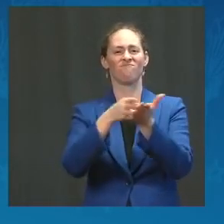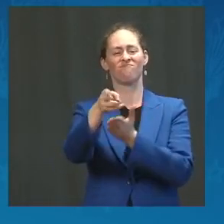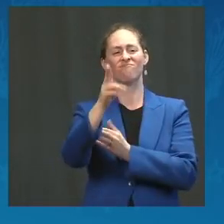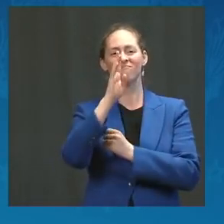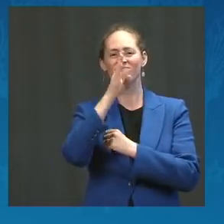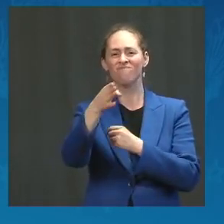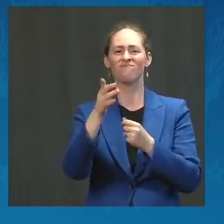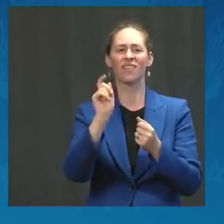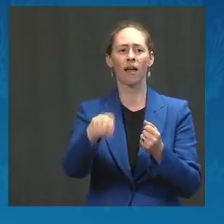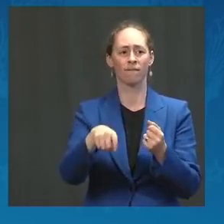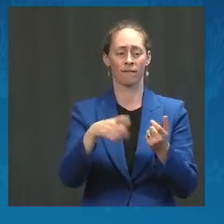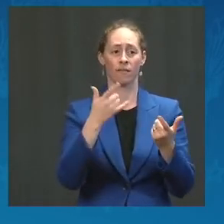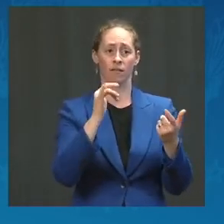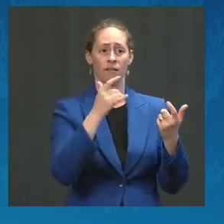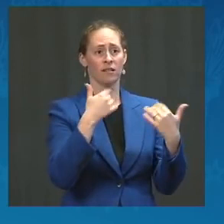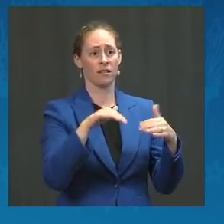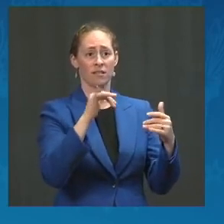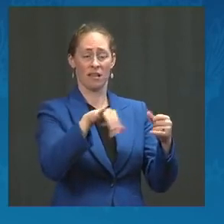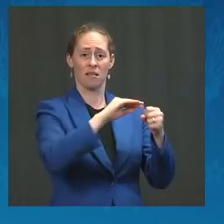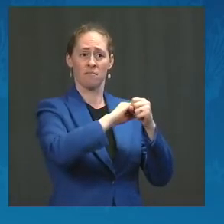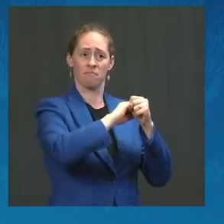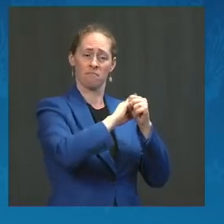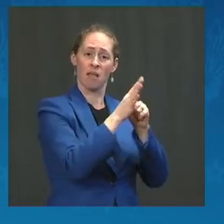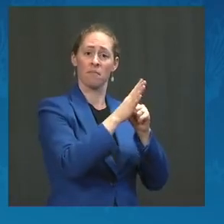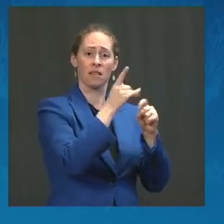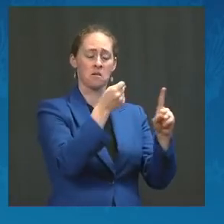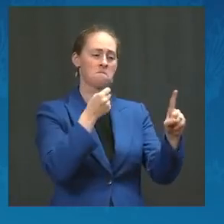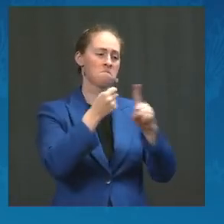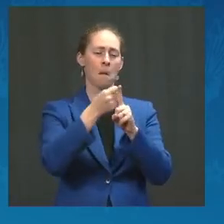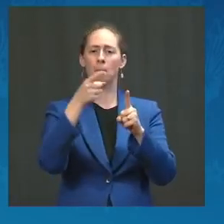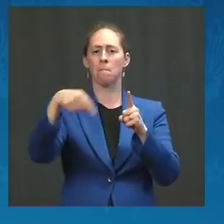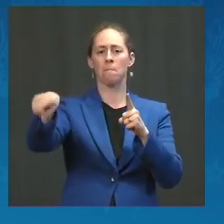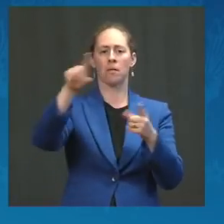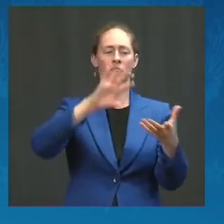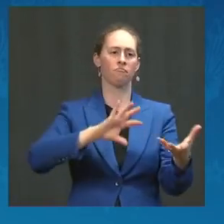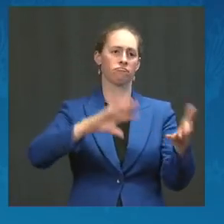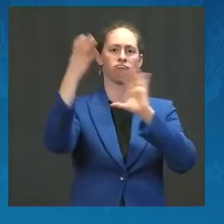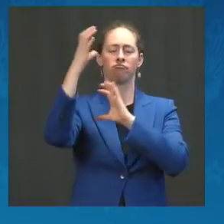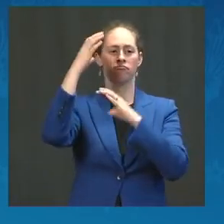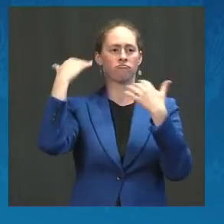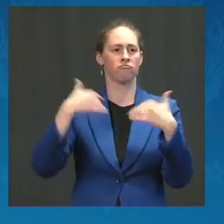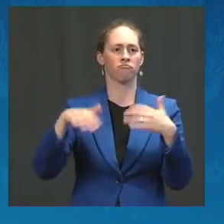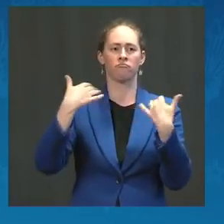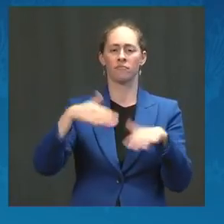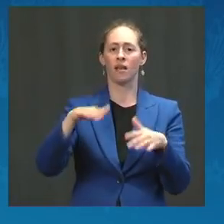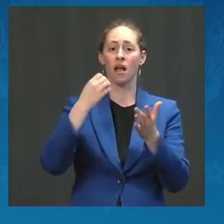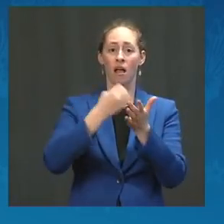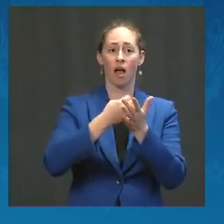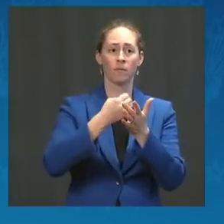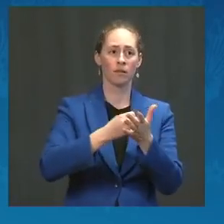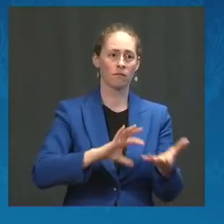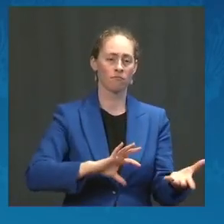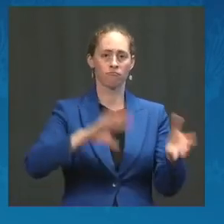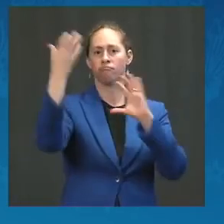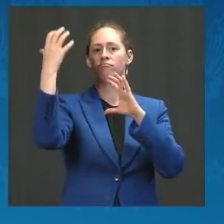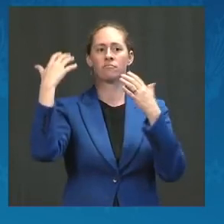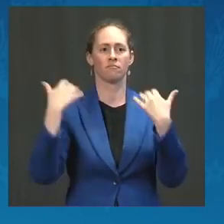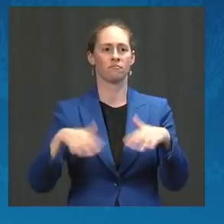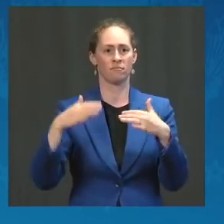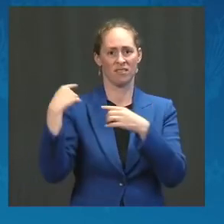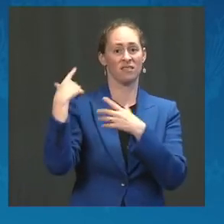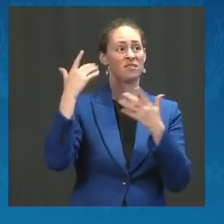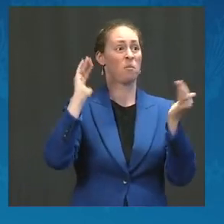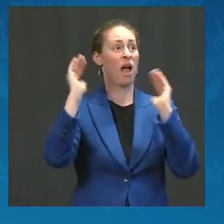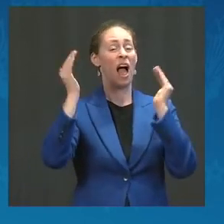years, the worst economic crisis since the Great Depression. As I told you before, I carry a card in